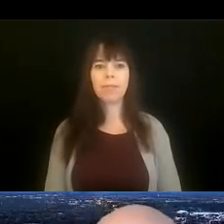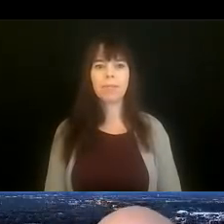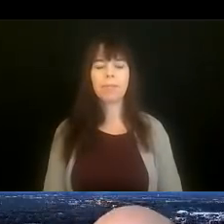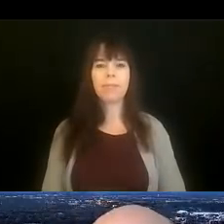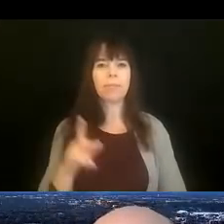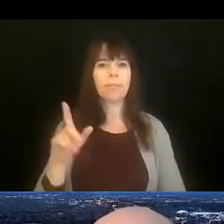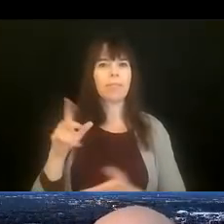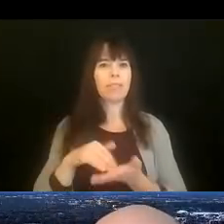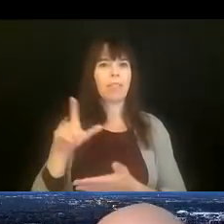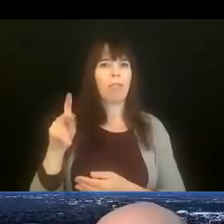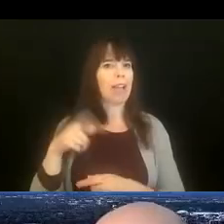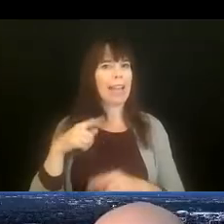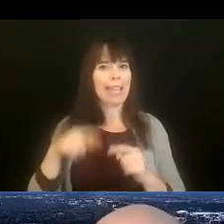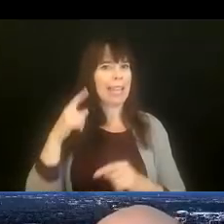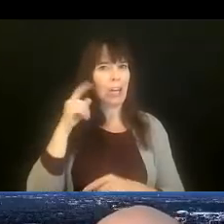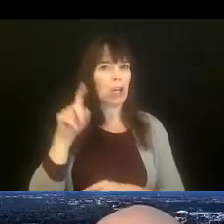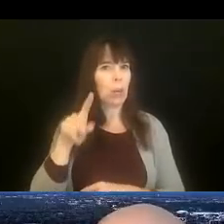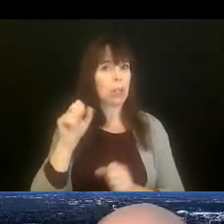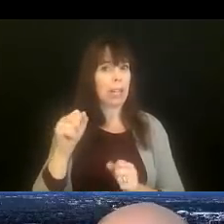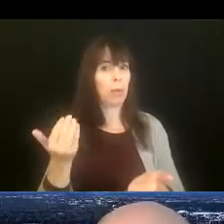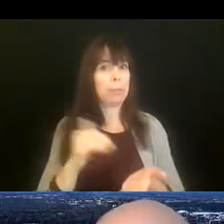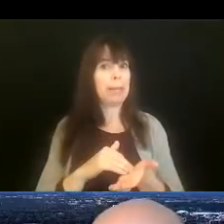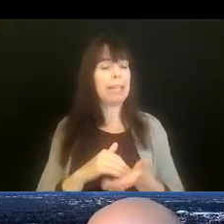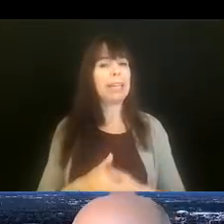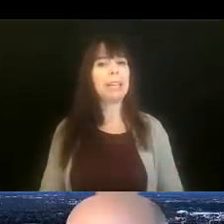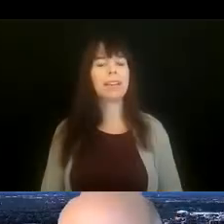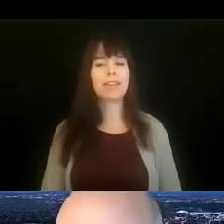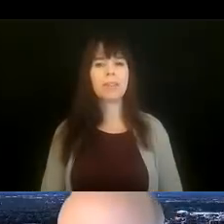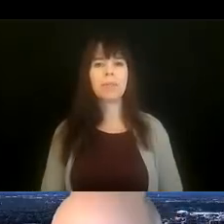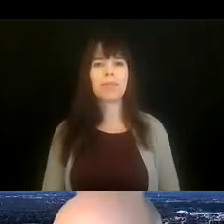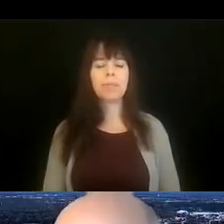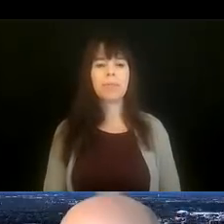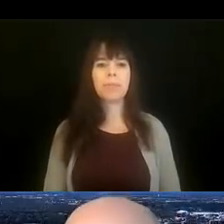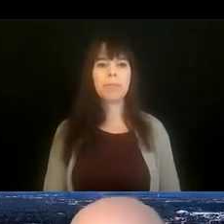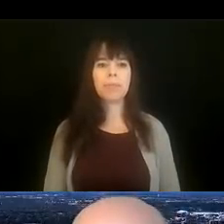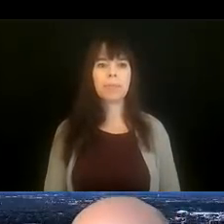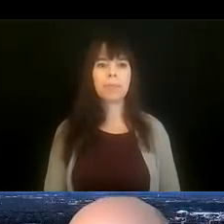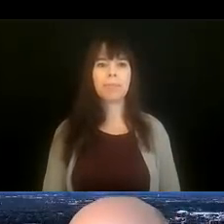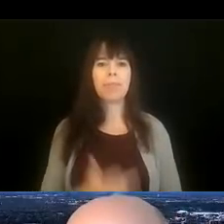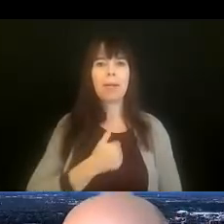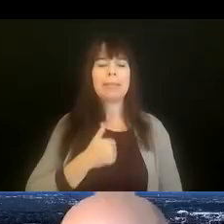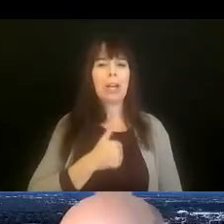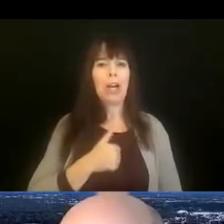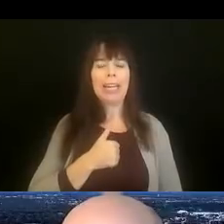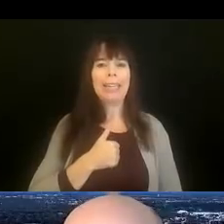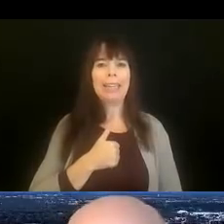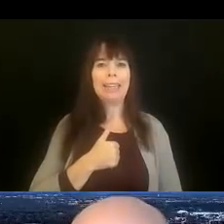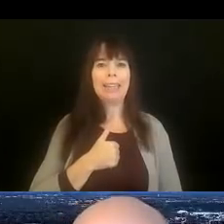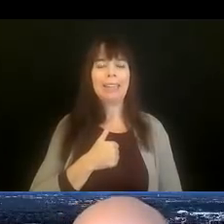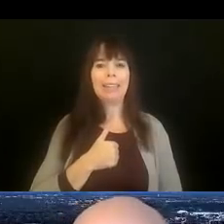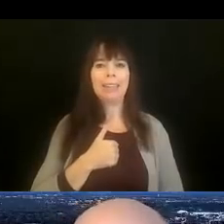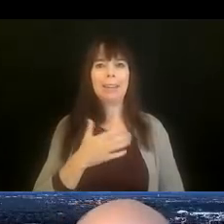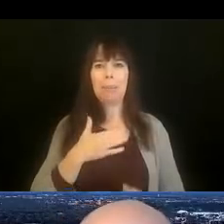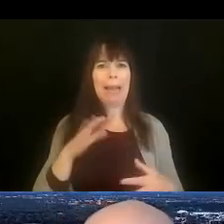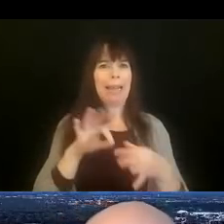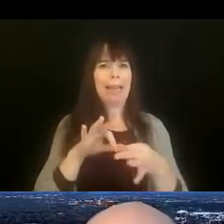I can't hear the question. Can you repeat the question? I'm sorry, I fear my